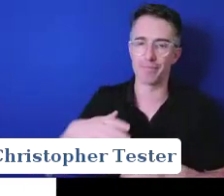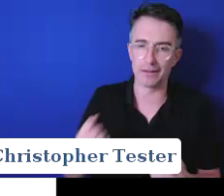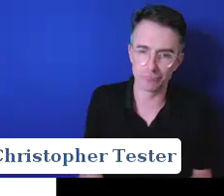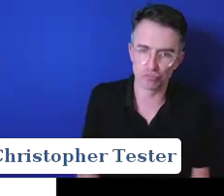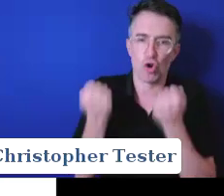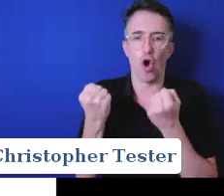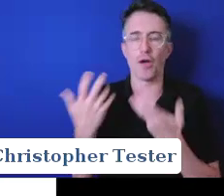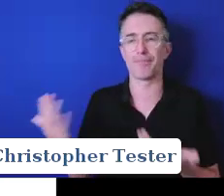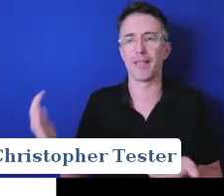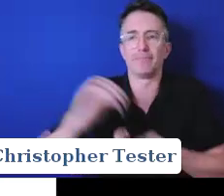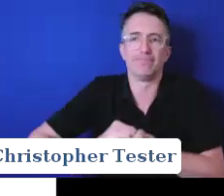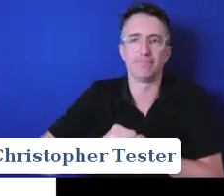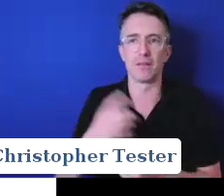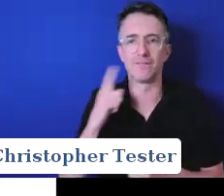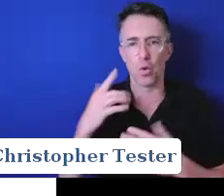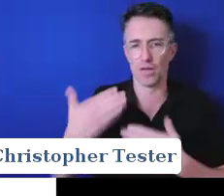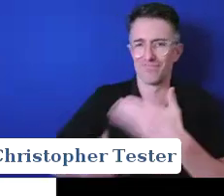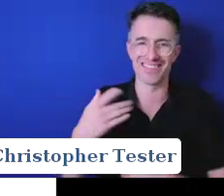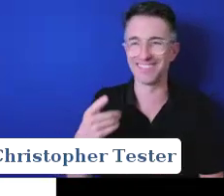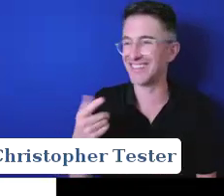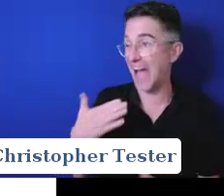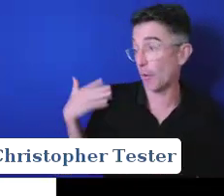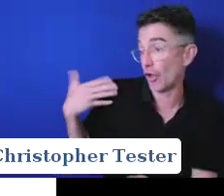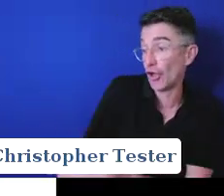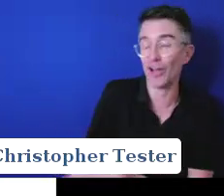their needs to the mechanism.